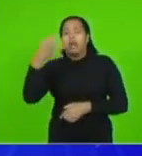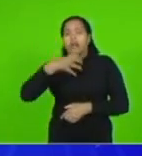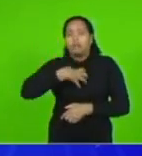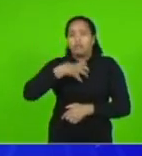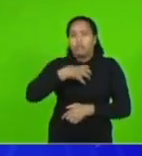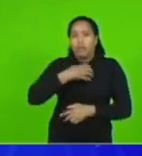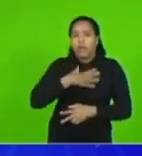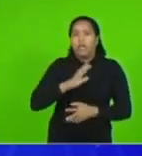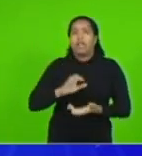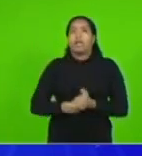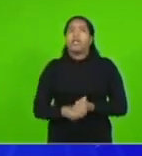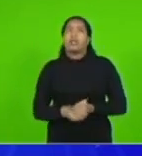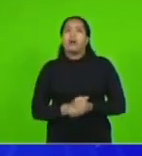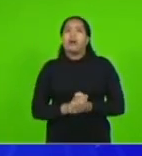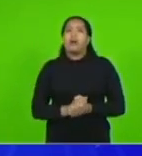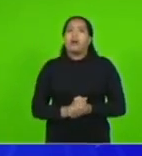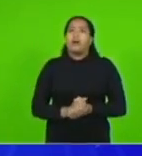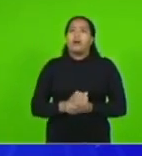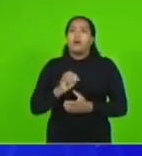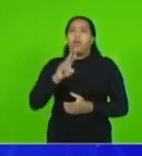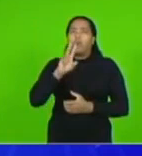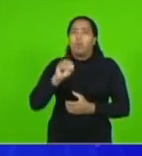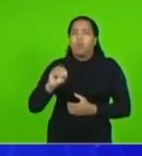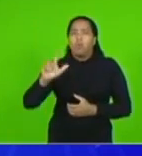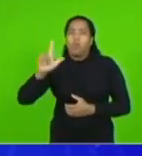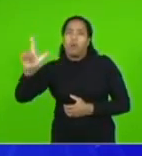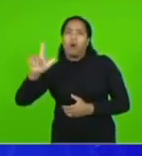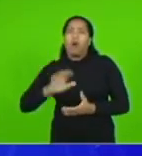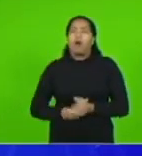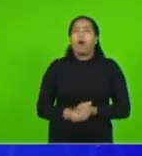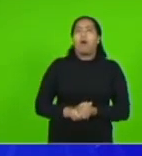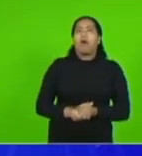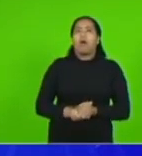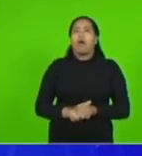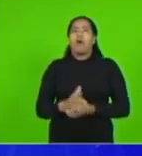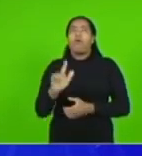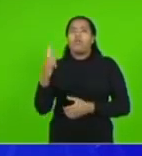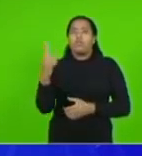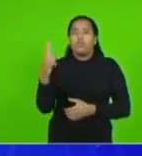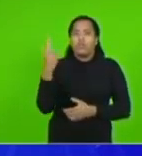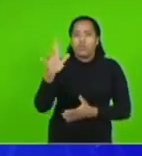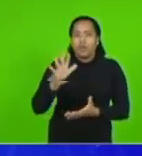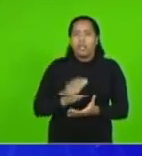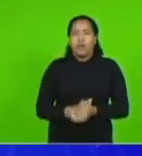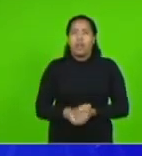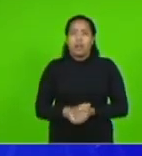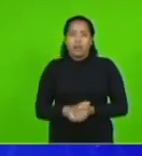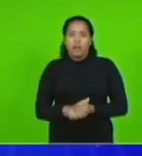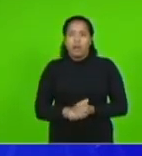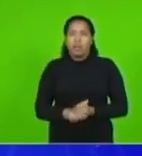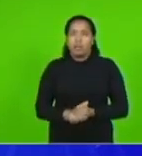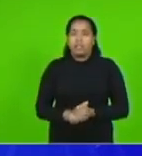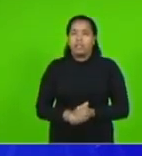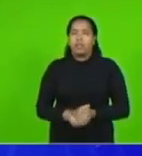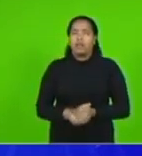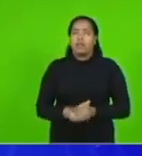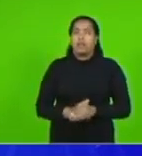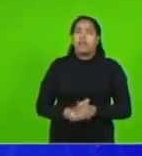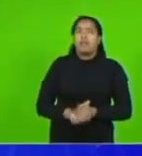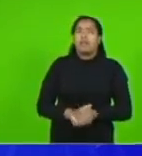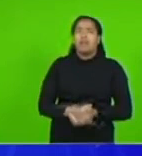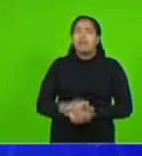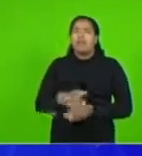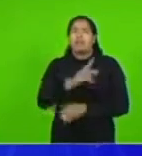news websites broadcasted this event as well. All of these different websites